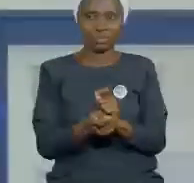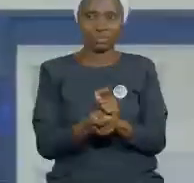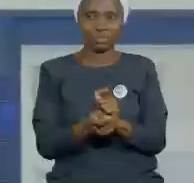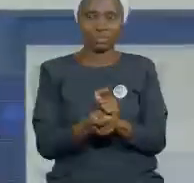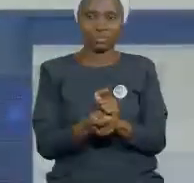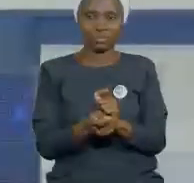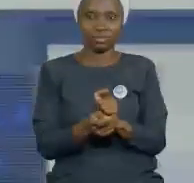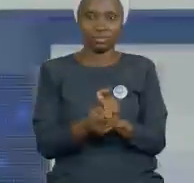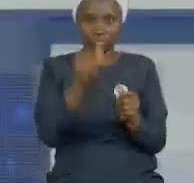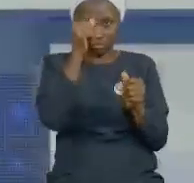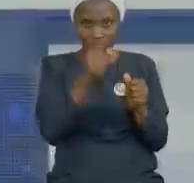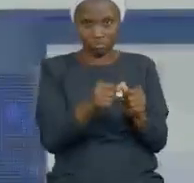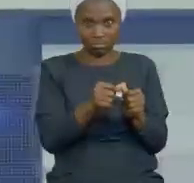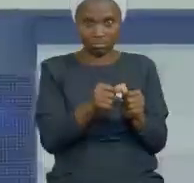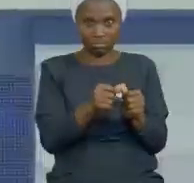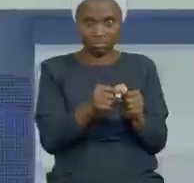Remember,